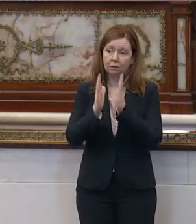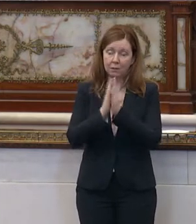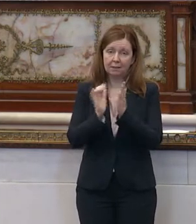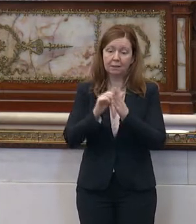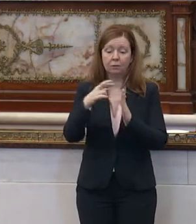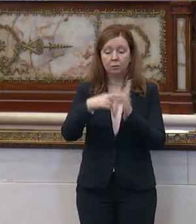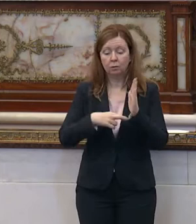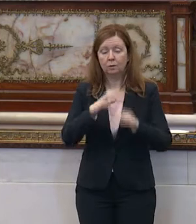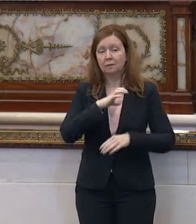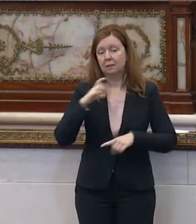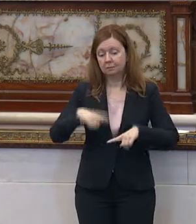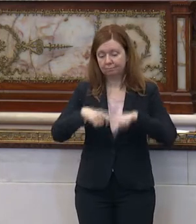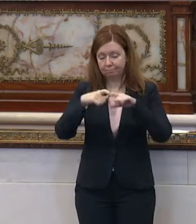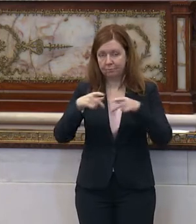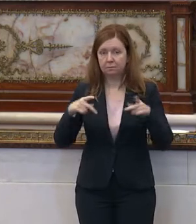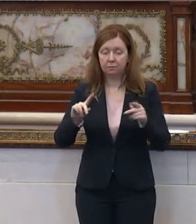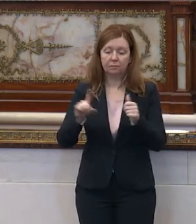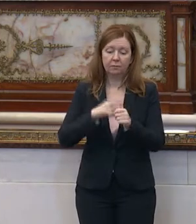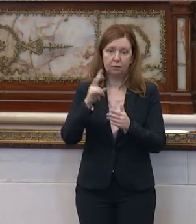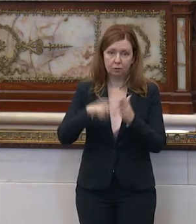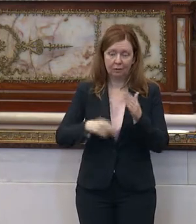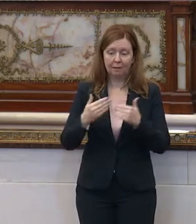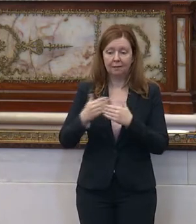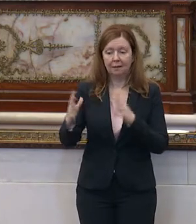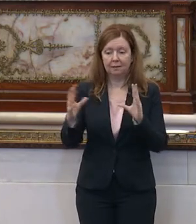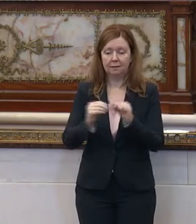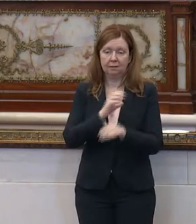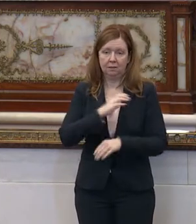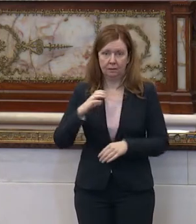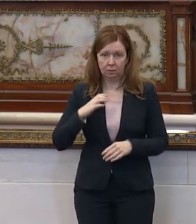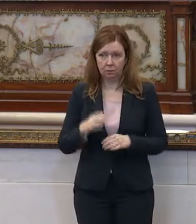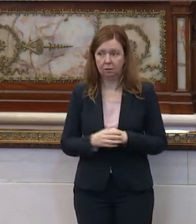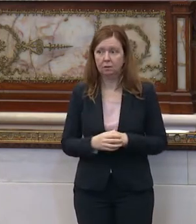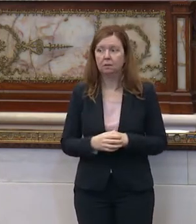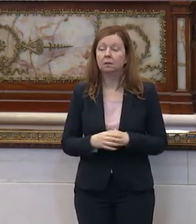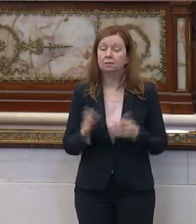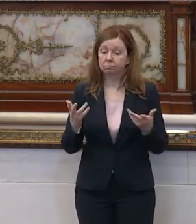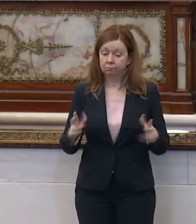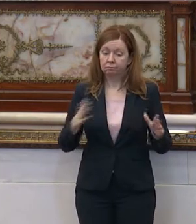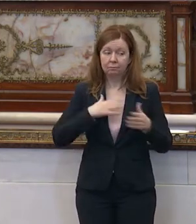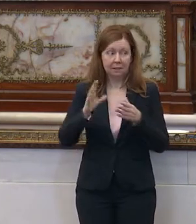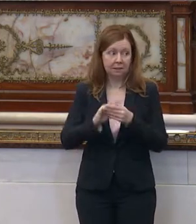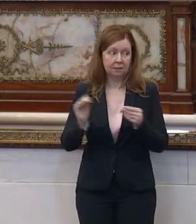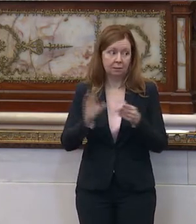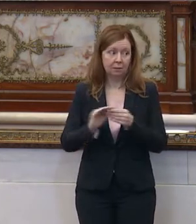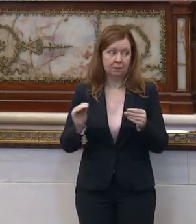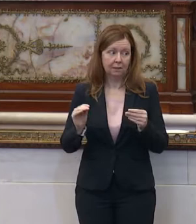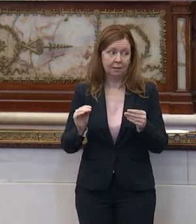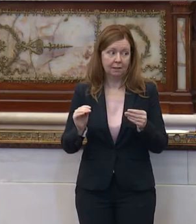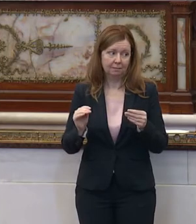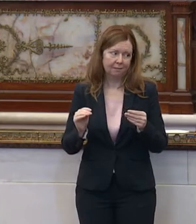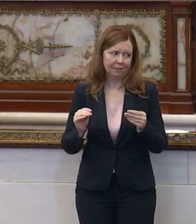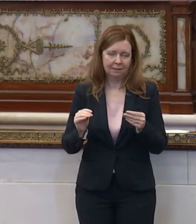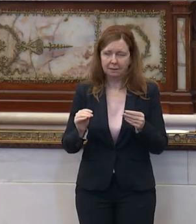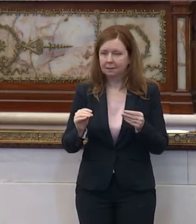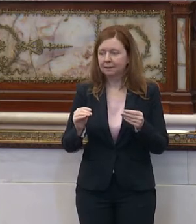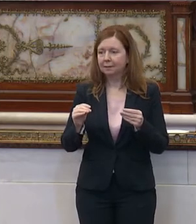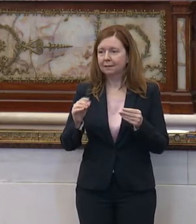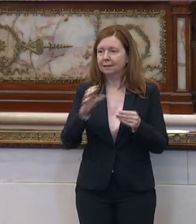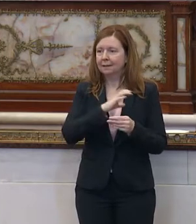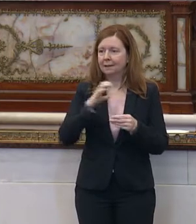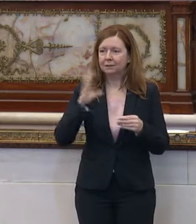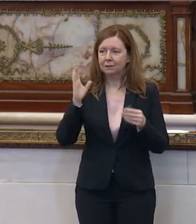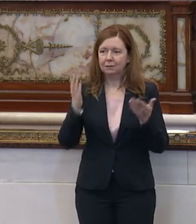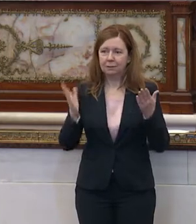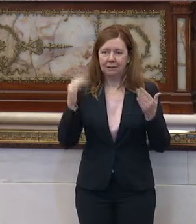of council be suspended so as to permit first reading at the next session of council. This concludes my testimony, and I'd be happy to answer any questions council might have at